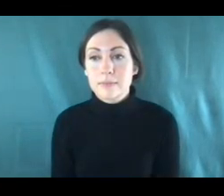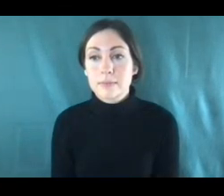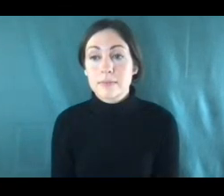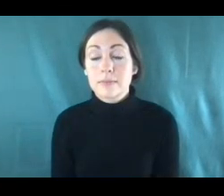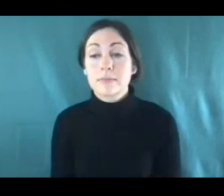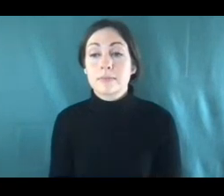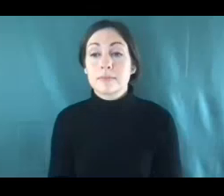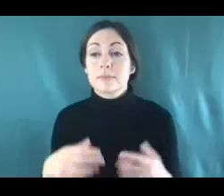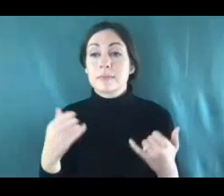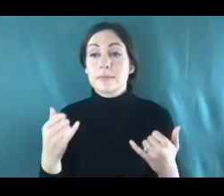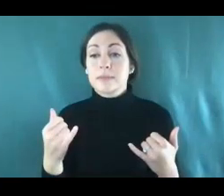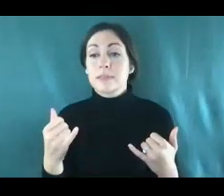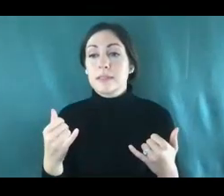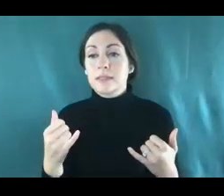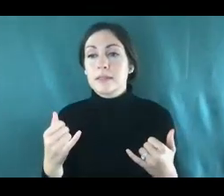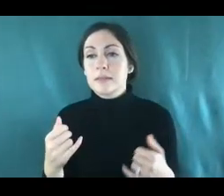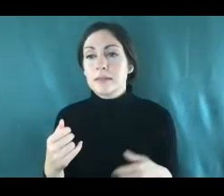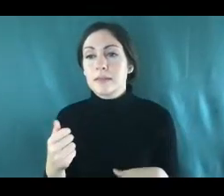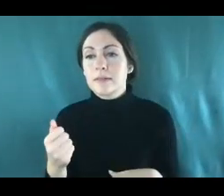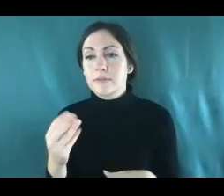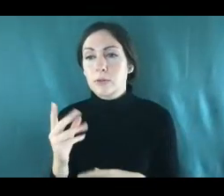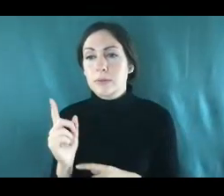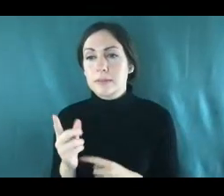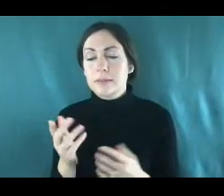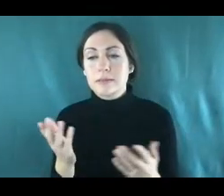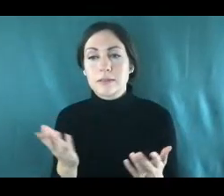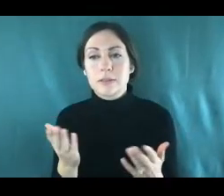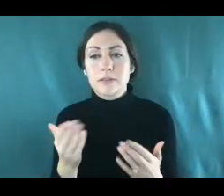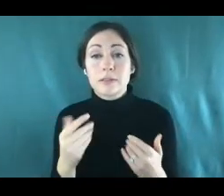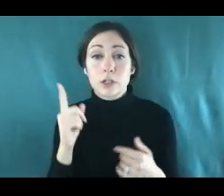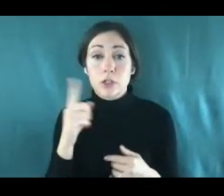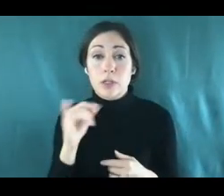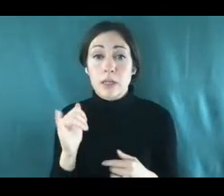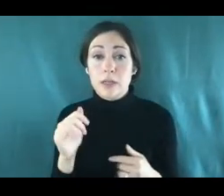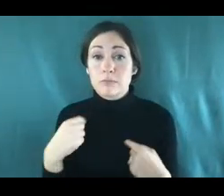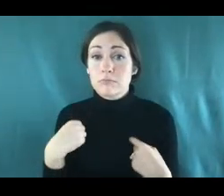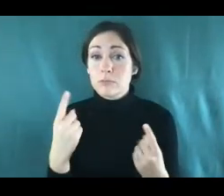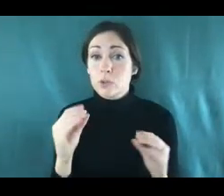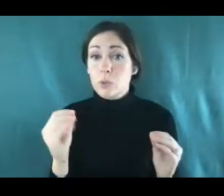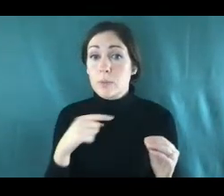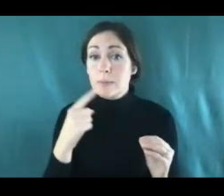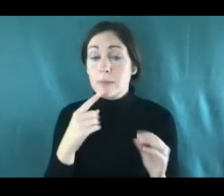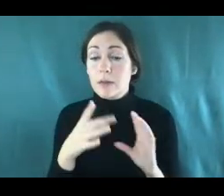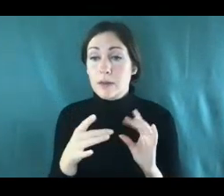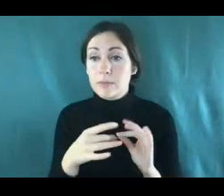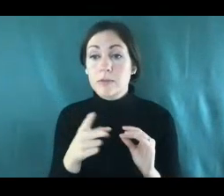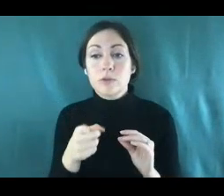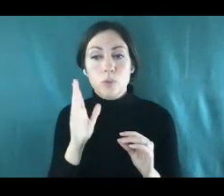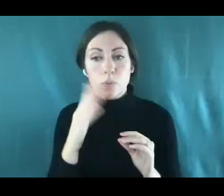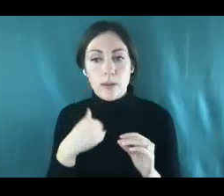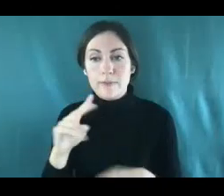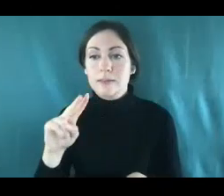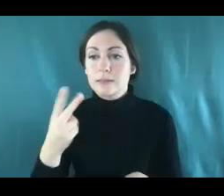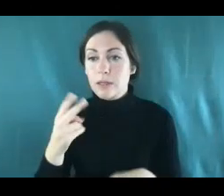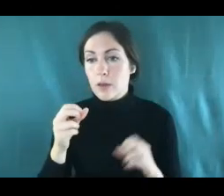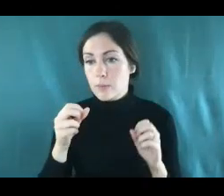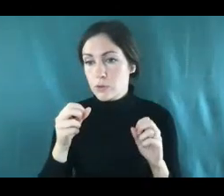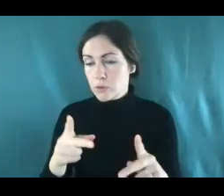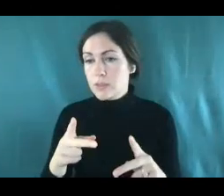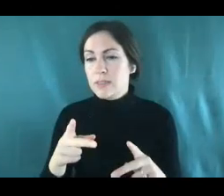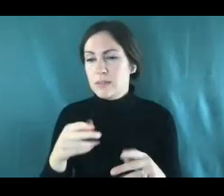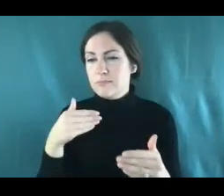With that said, we've given it a couple moments here. It looks like we have no public comments at this moment. You will have another opportunity towards the end of the meeting to